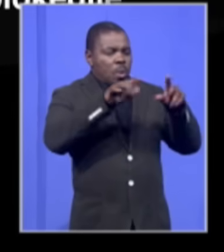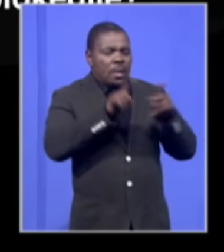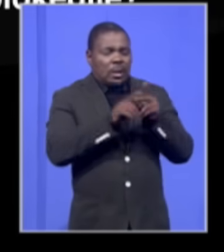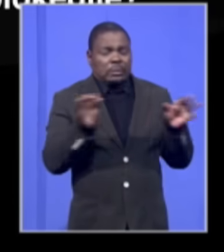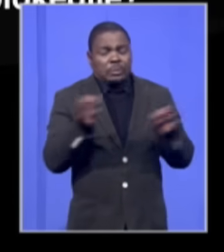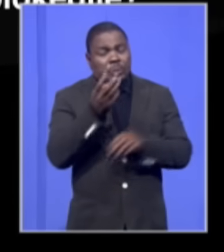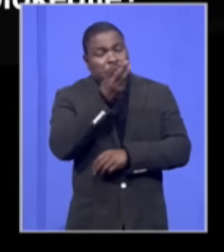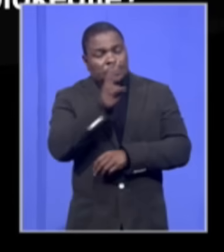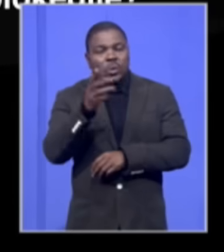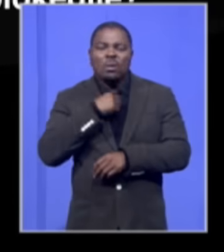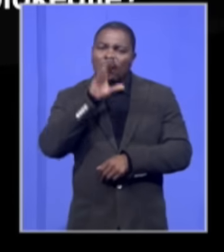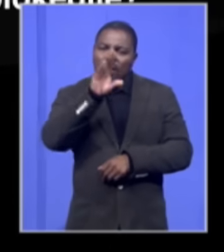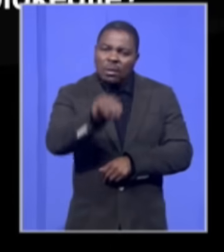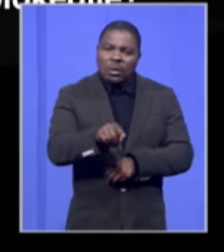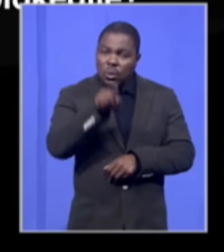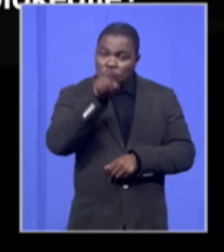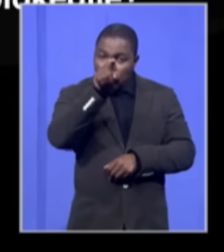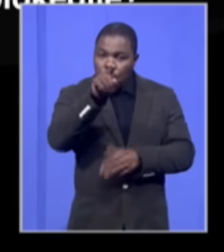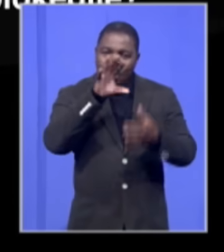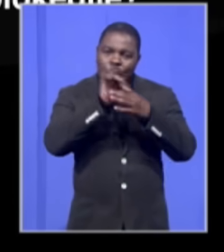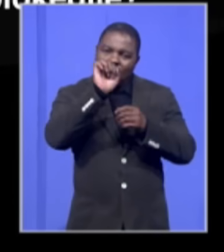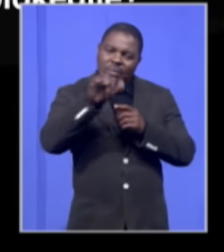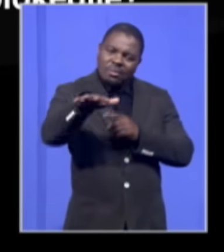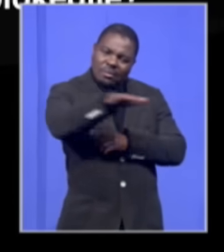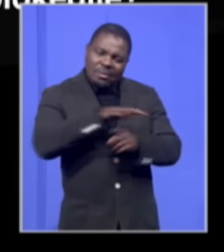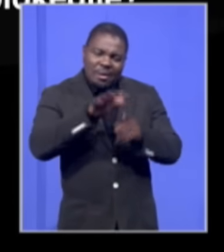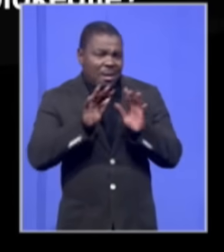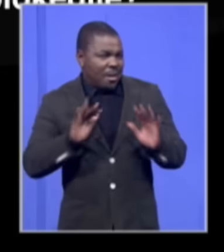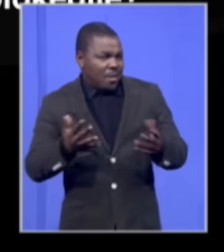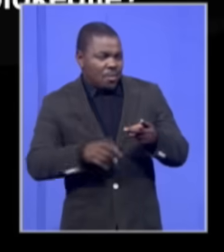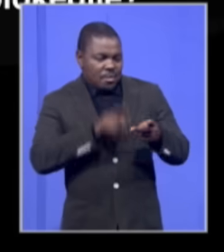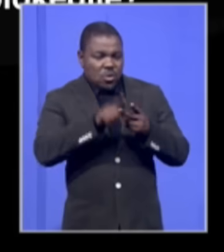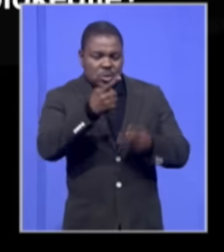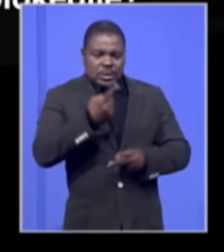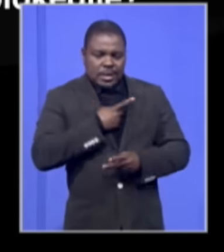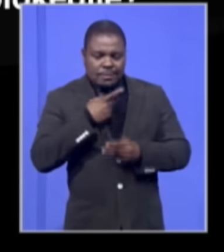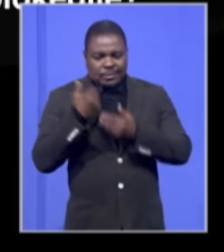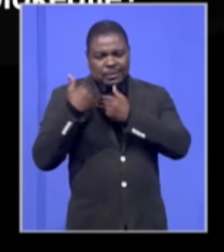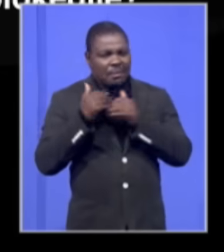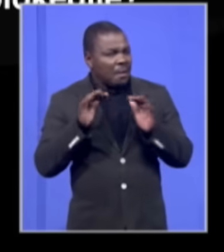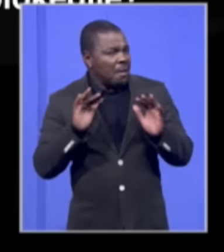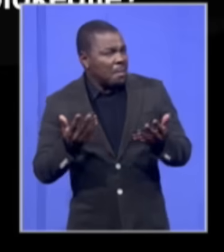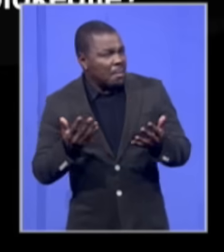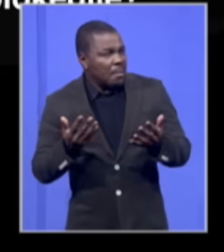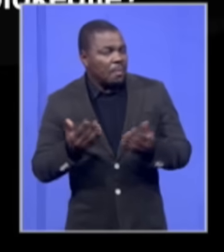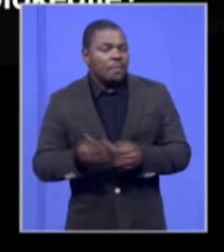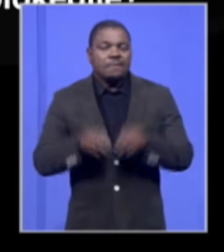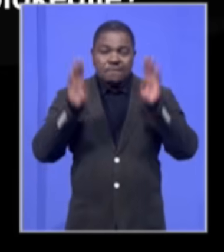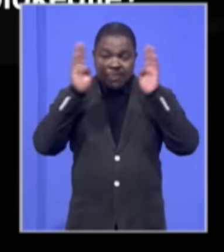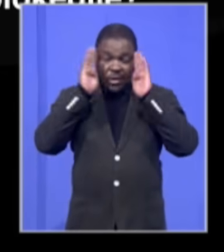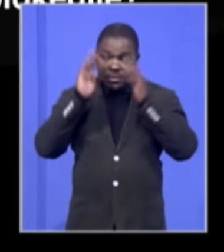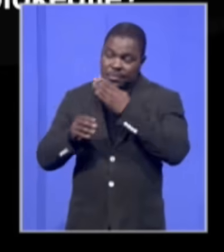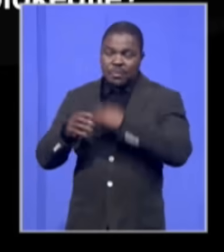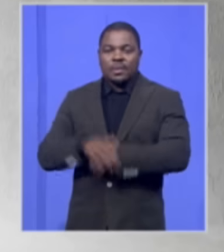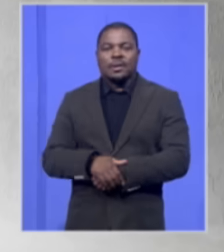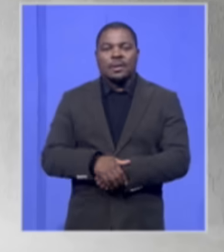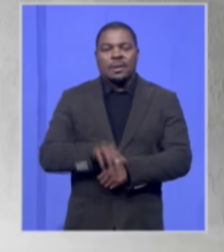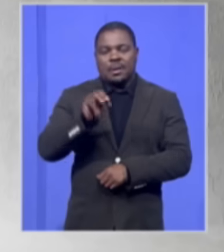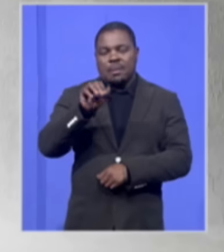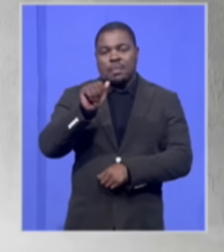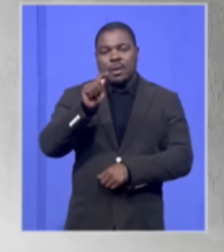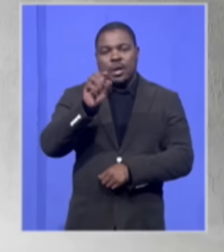marapong gomme ra botšiša gore na go hlole go le bjang tikologong ya geno le gona o dira eng gore o dula o bolokegile. Letlakaleng la Facebook Matome Monyela